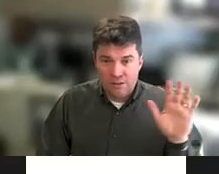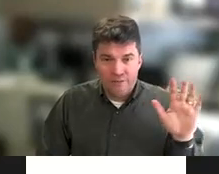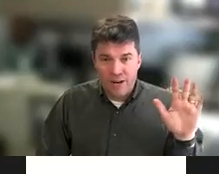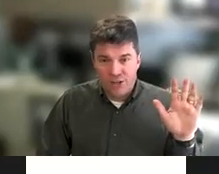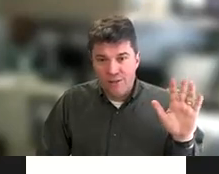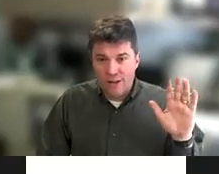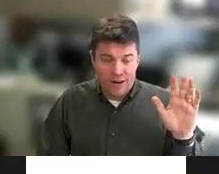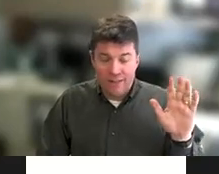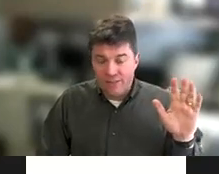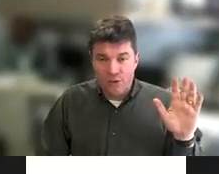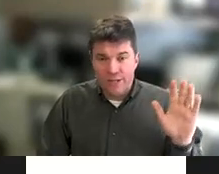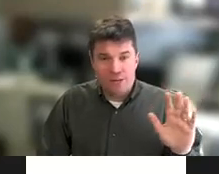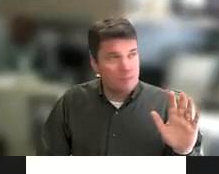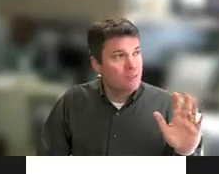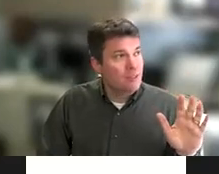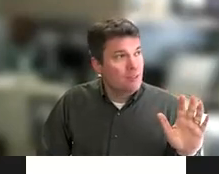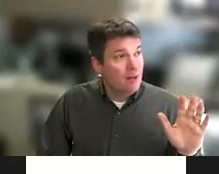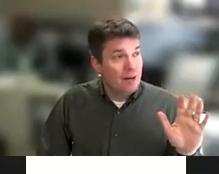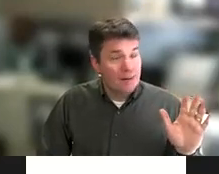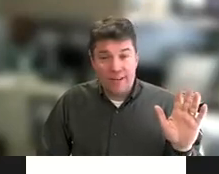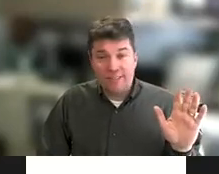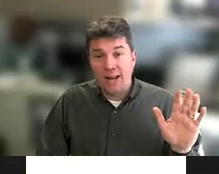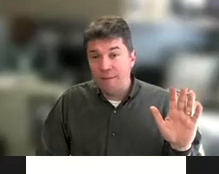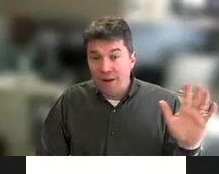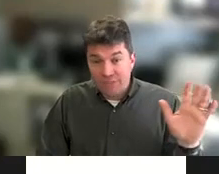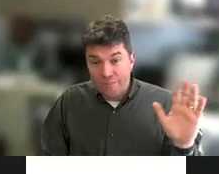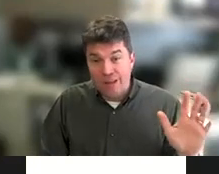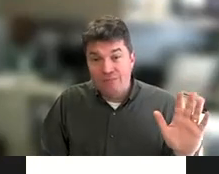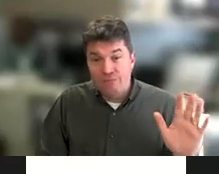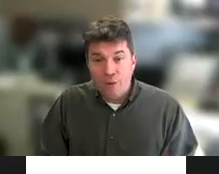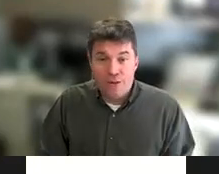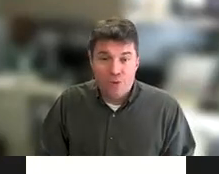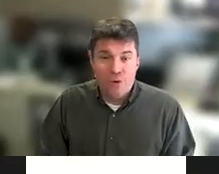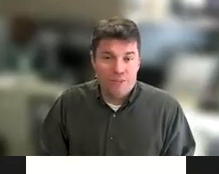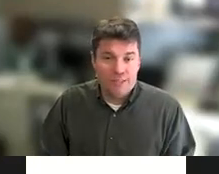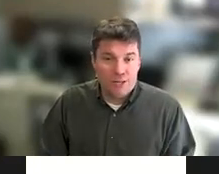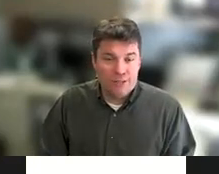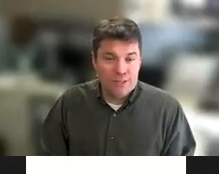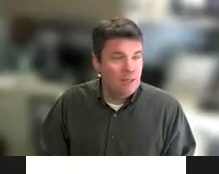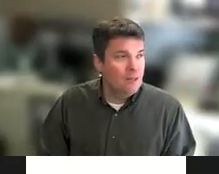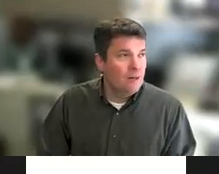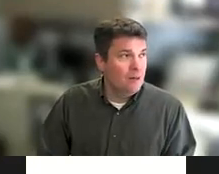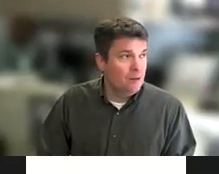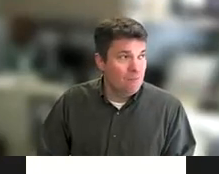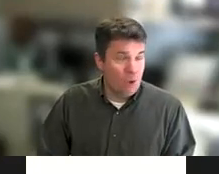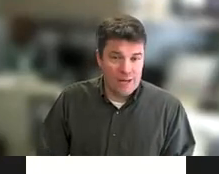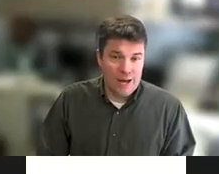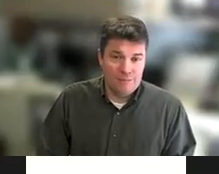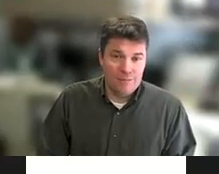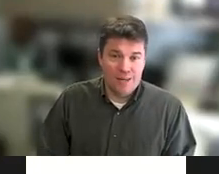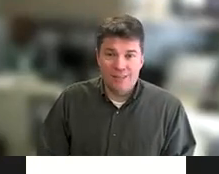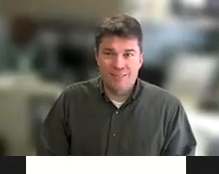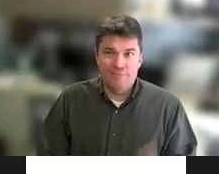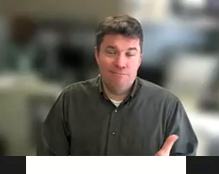will make a confession. I've done it several times. I confess that I've often bluffed my way through conversations,